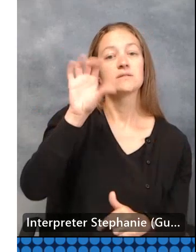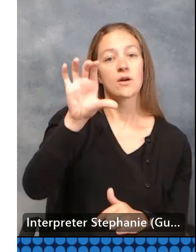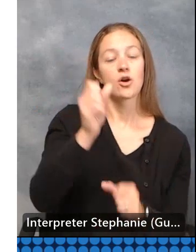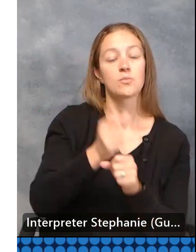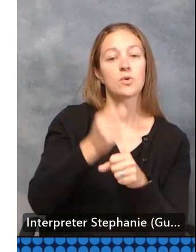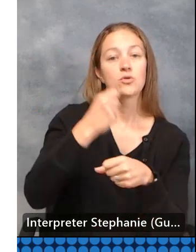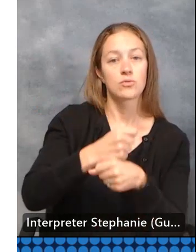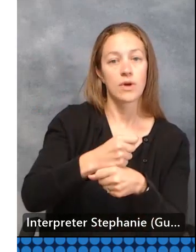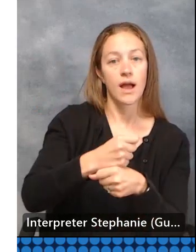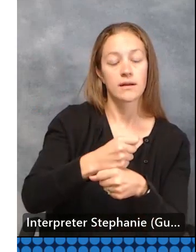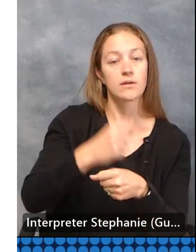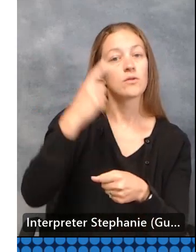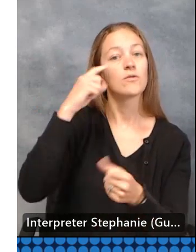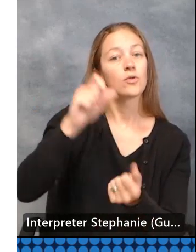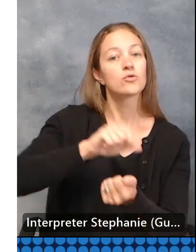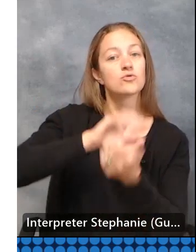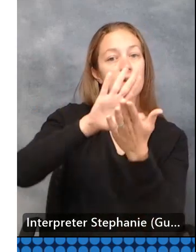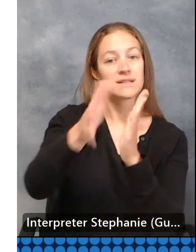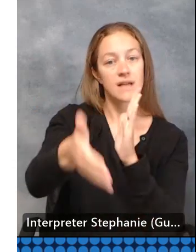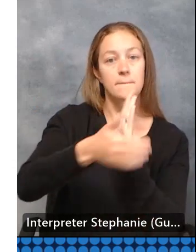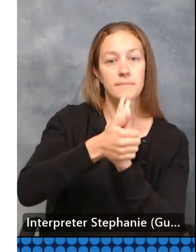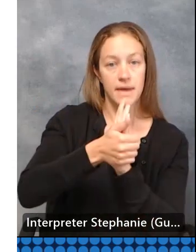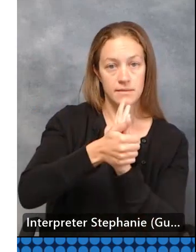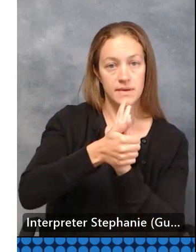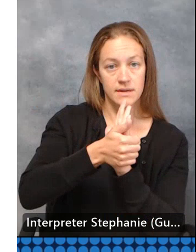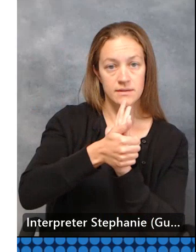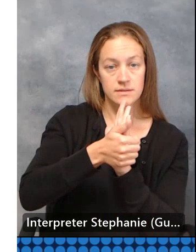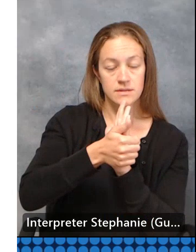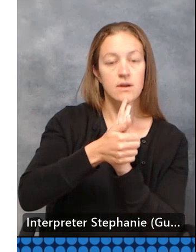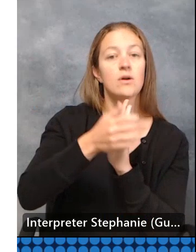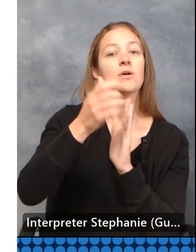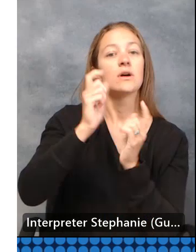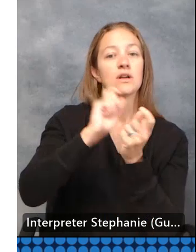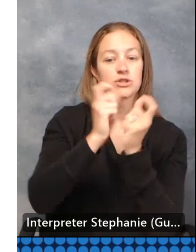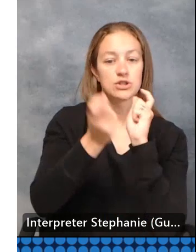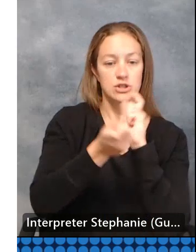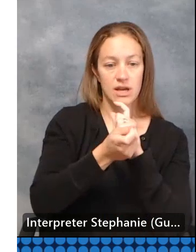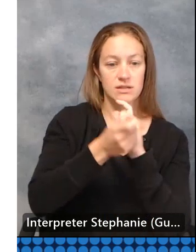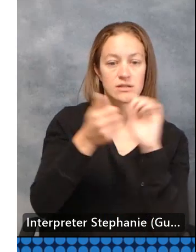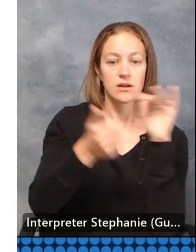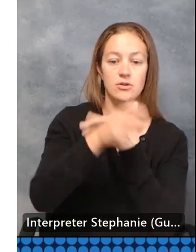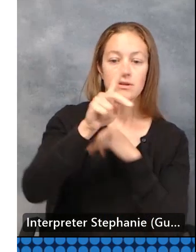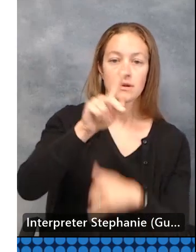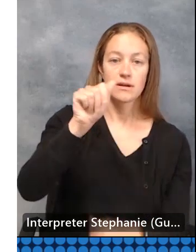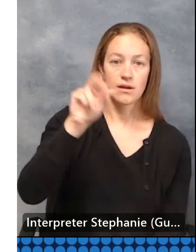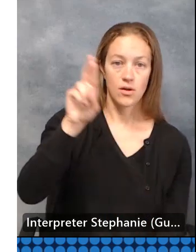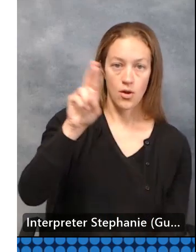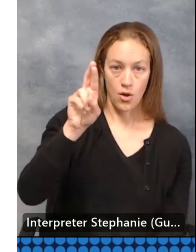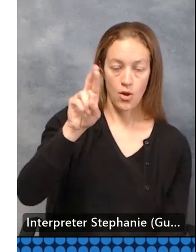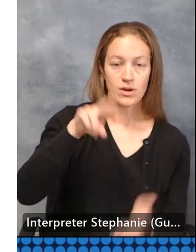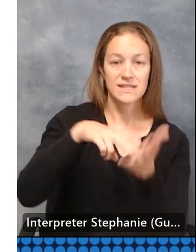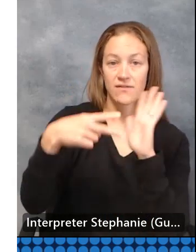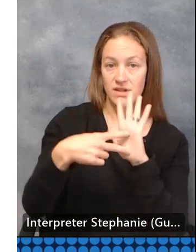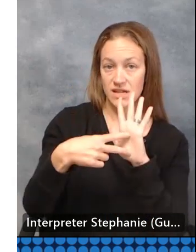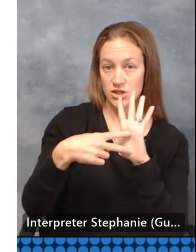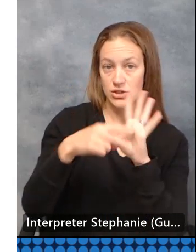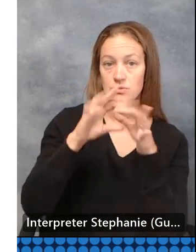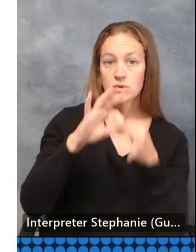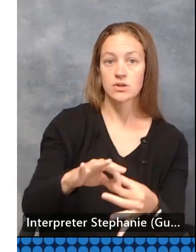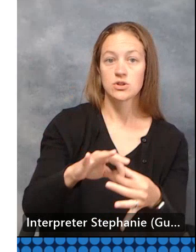created to address the amendments made to the Kentucky Administrative Regulations definitions